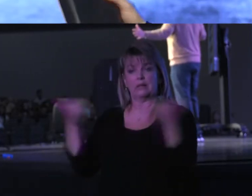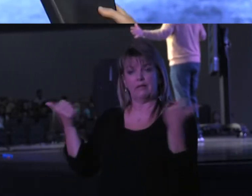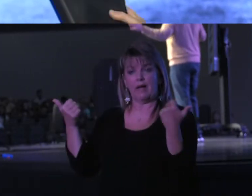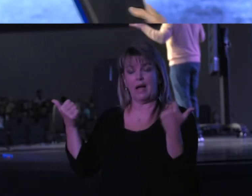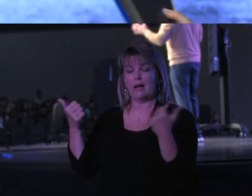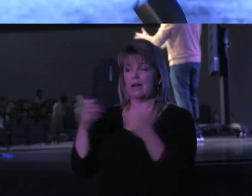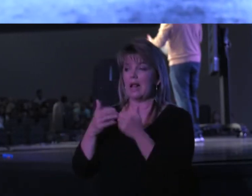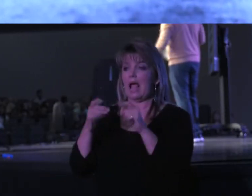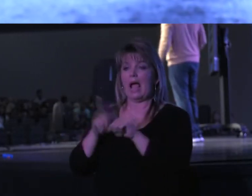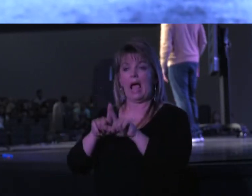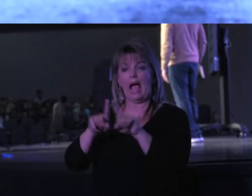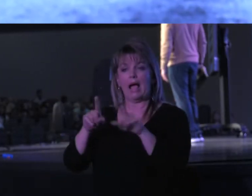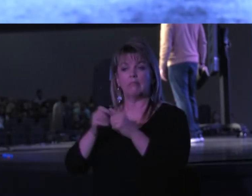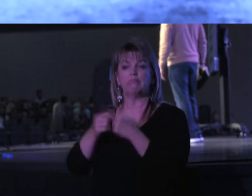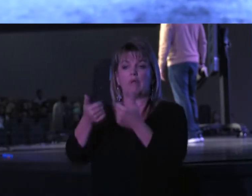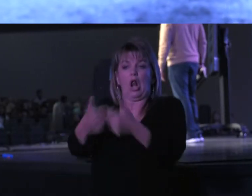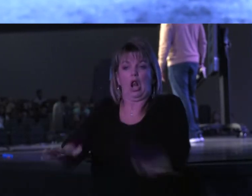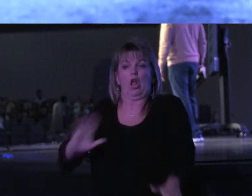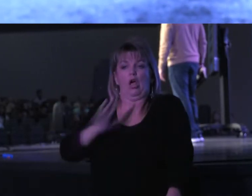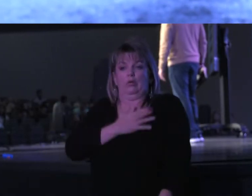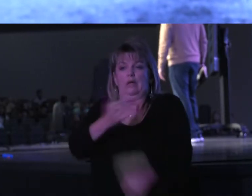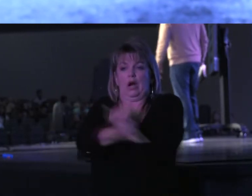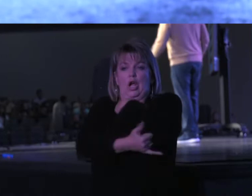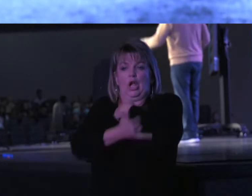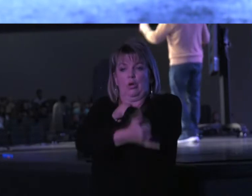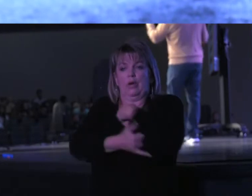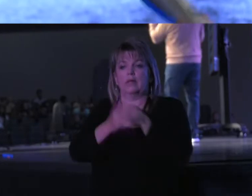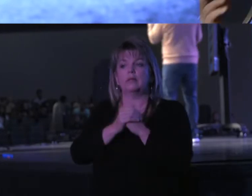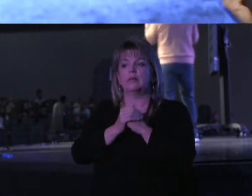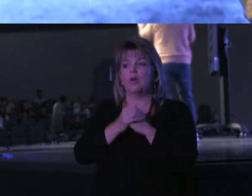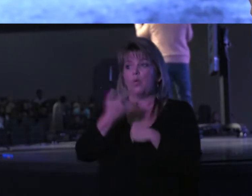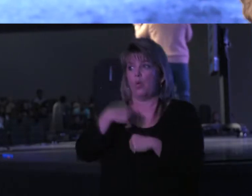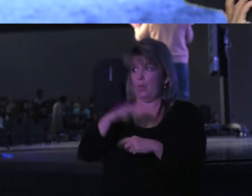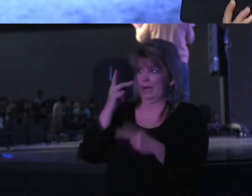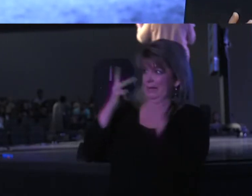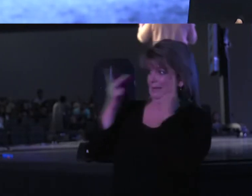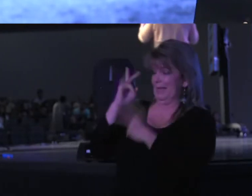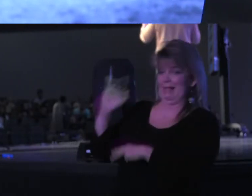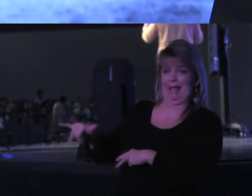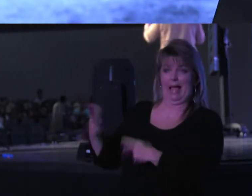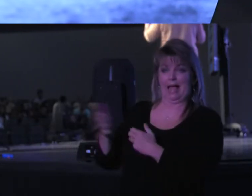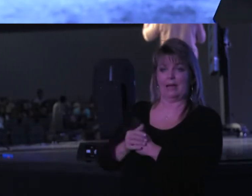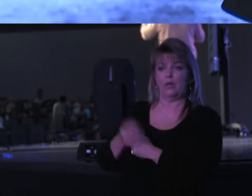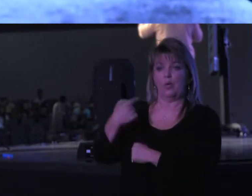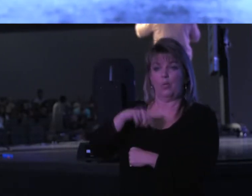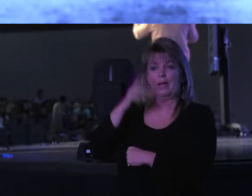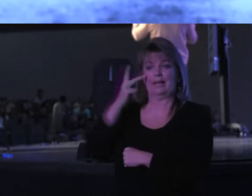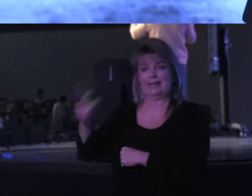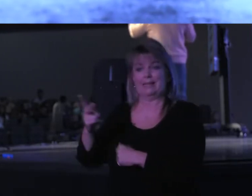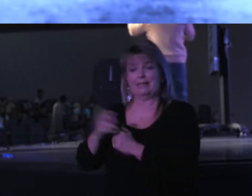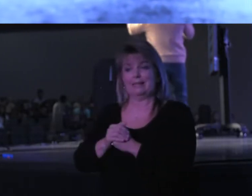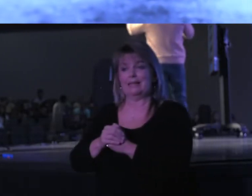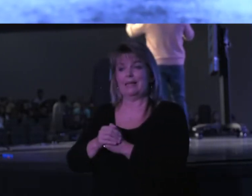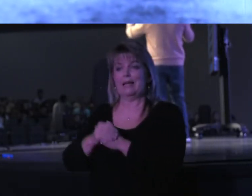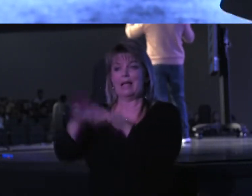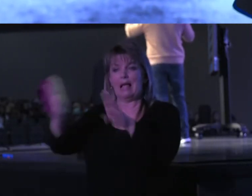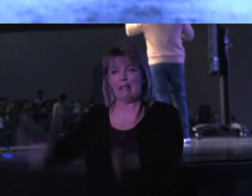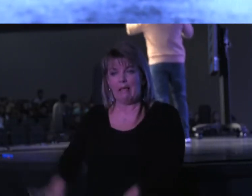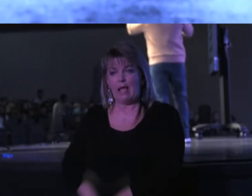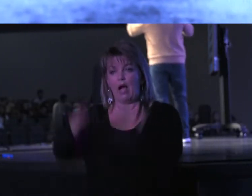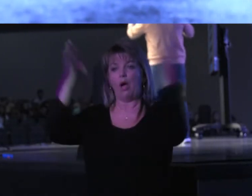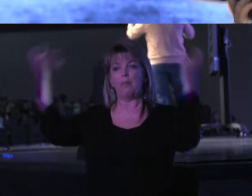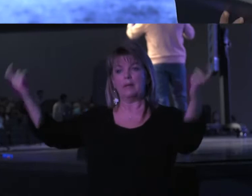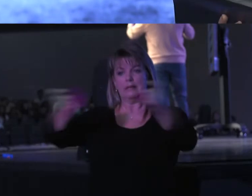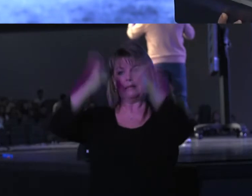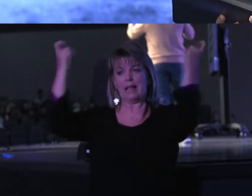how lost our country is. And when we see that, when we see the open